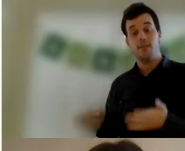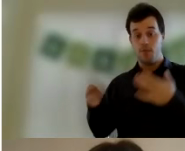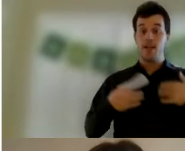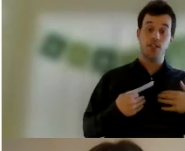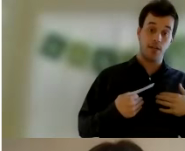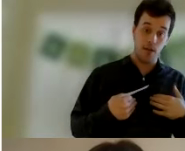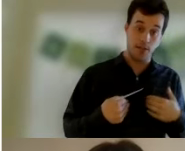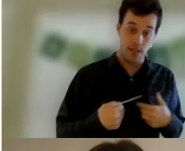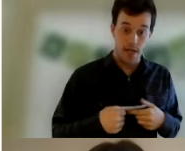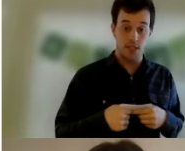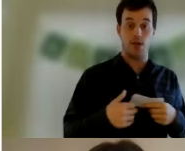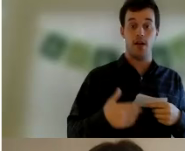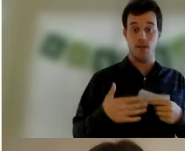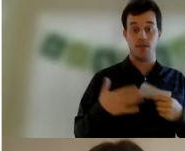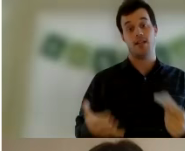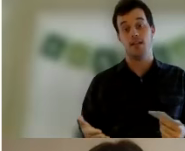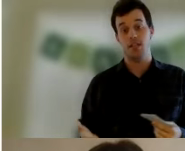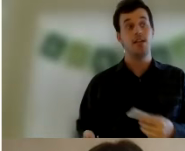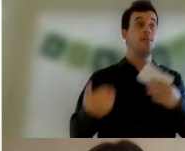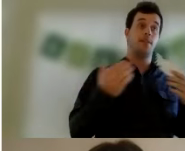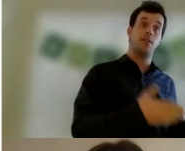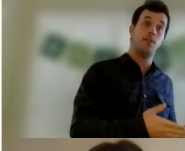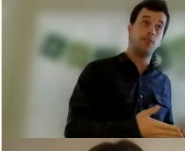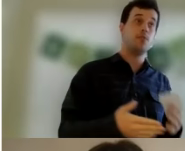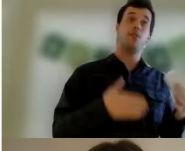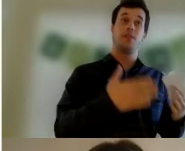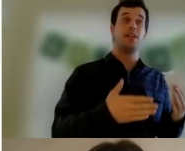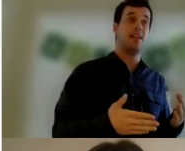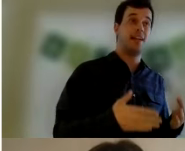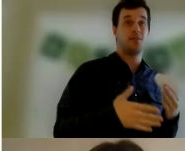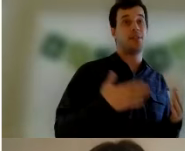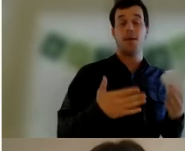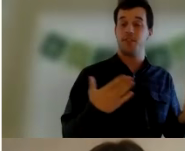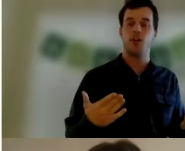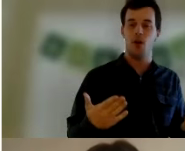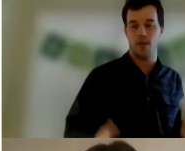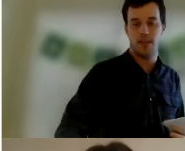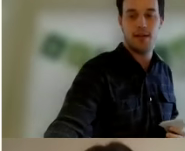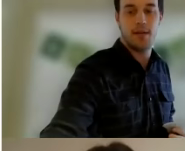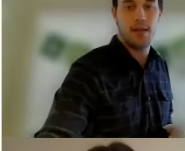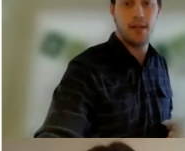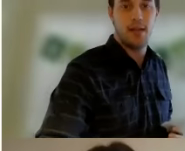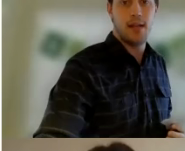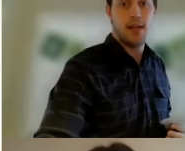divide. I mean, we as younger generation know how to use technology, but there are those who aren't really up to code